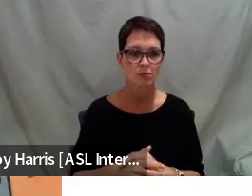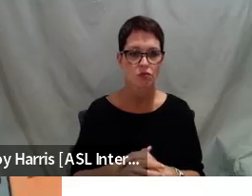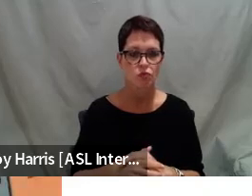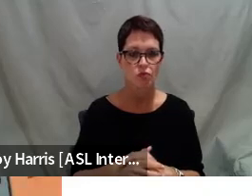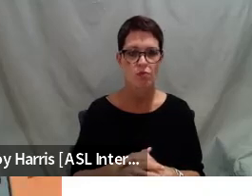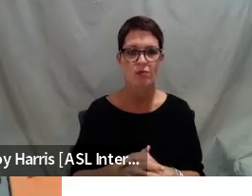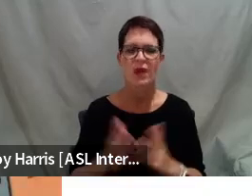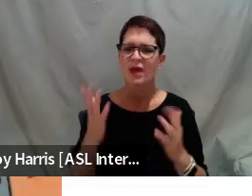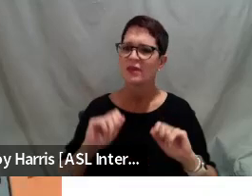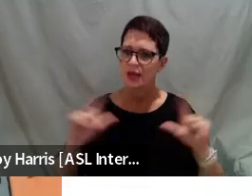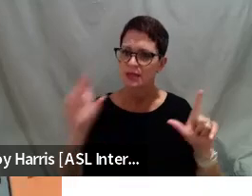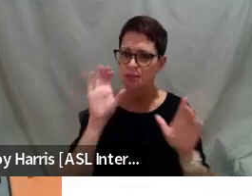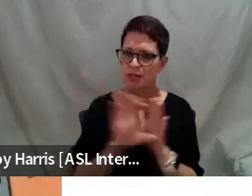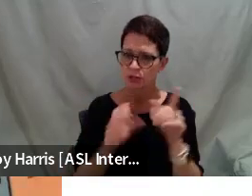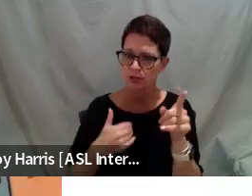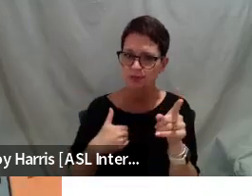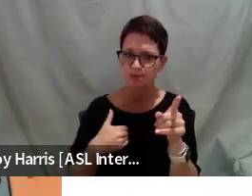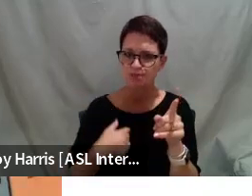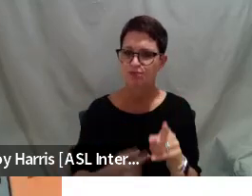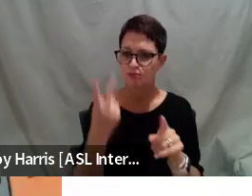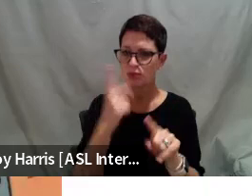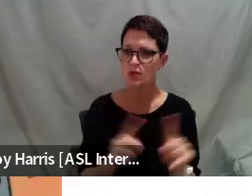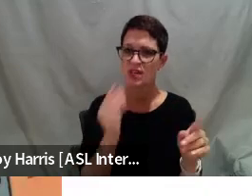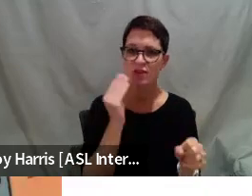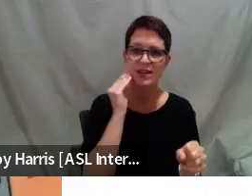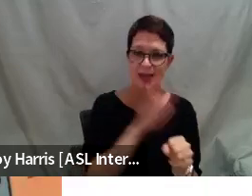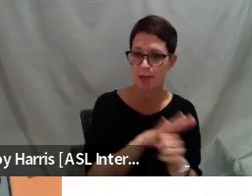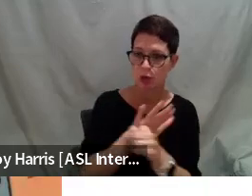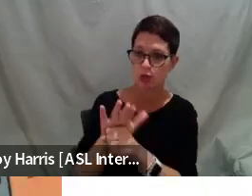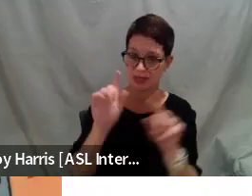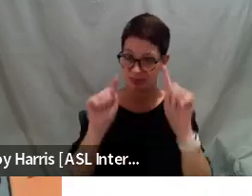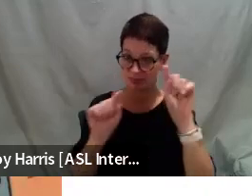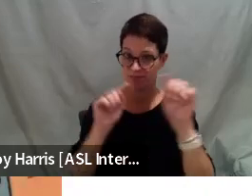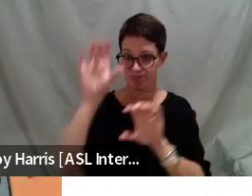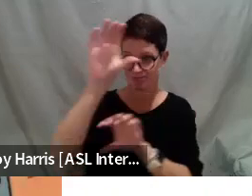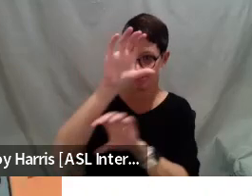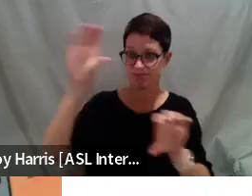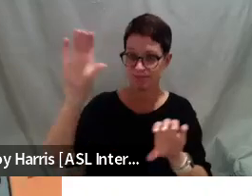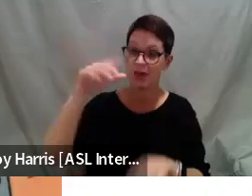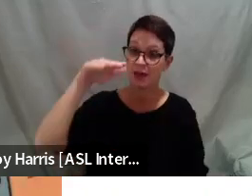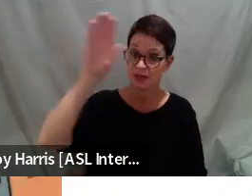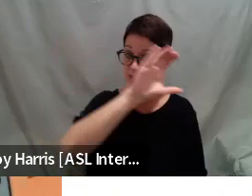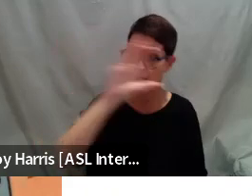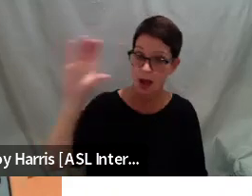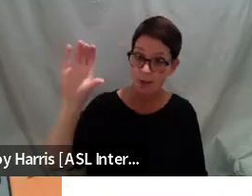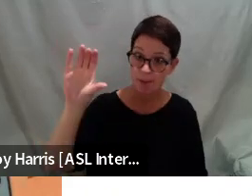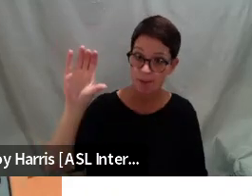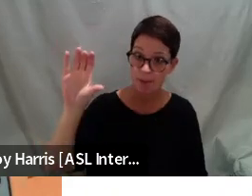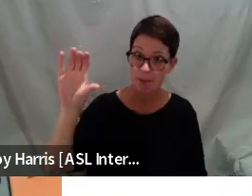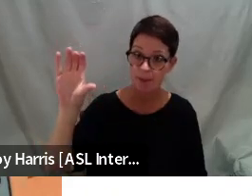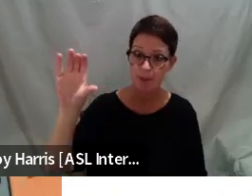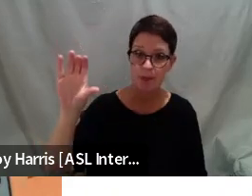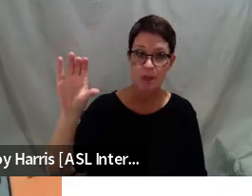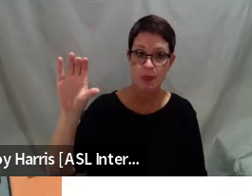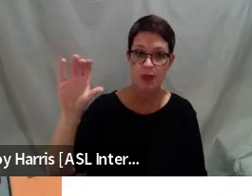In this next slide, we have two neighborhoods in the city. The top picture shows